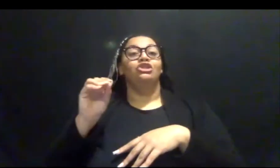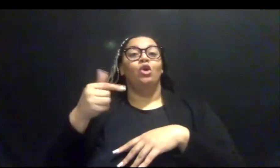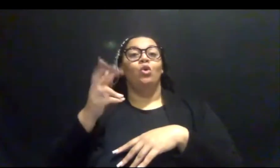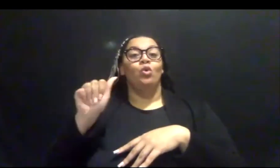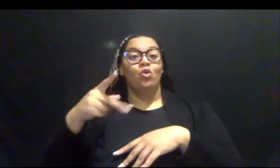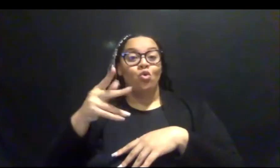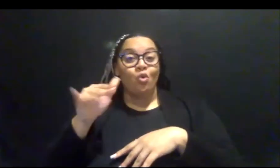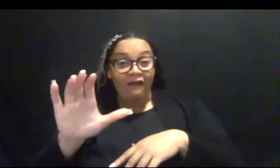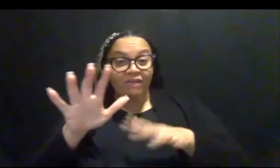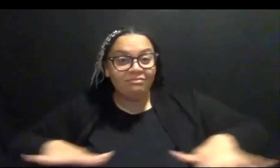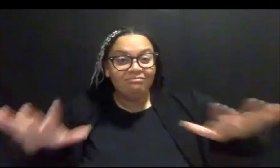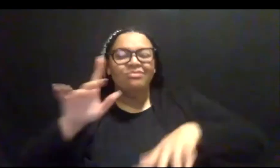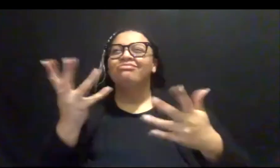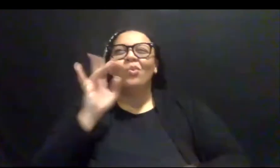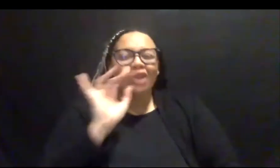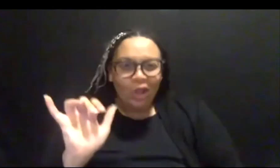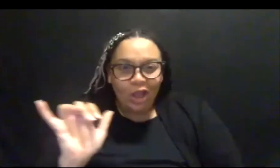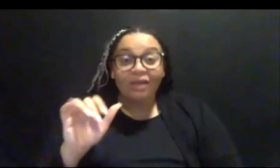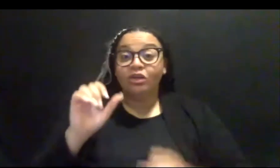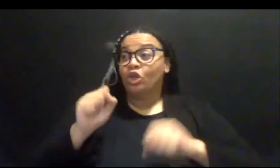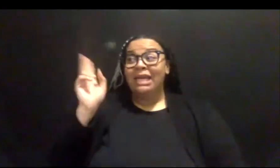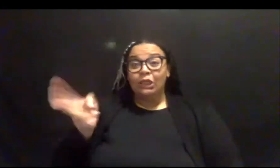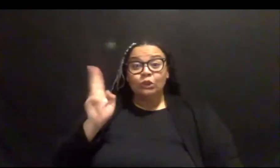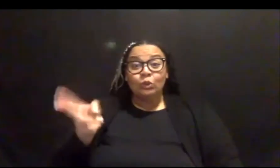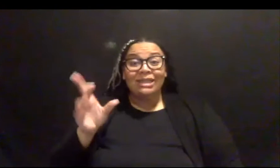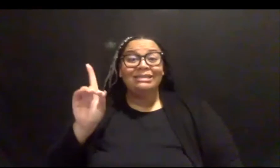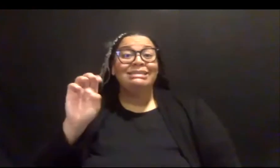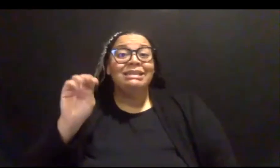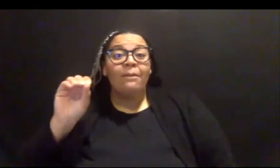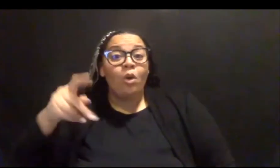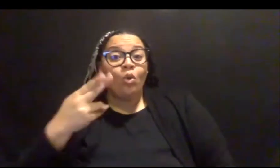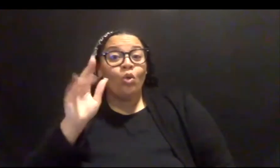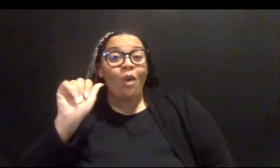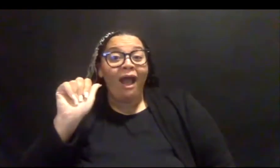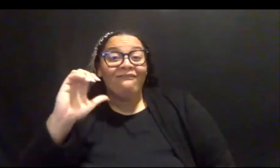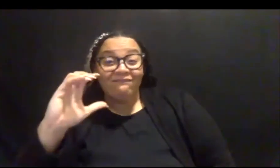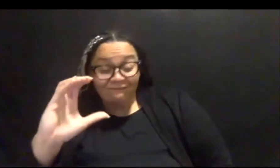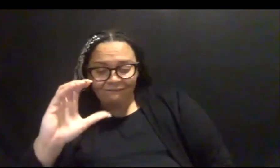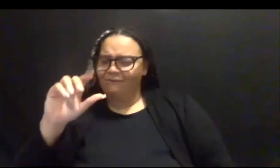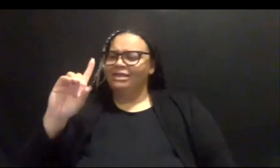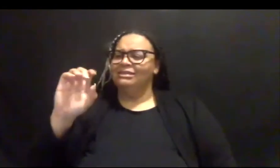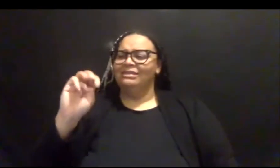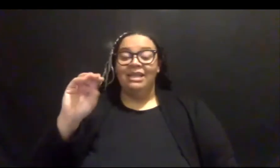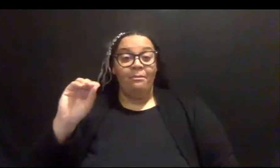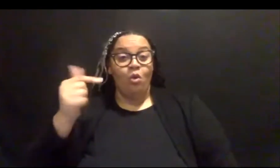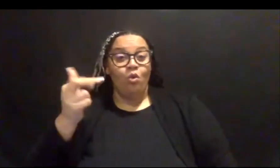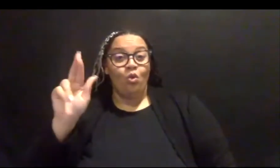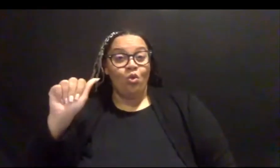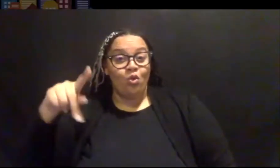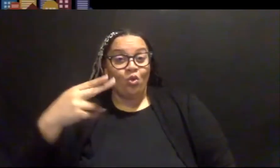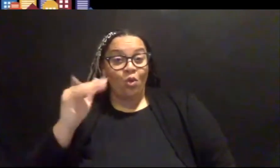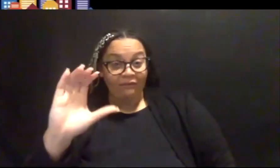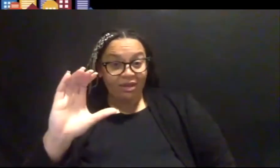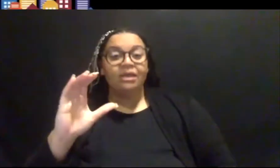rivers. It could be historic or demographic. So maybe these bottleneck events are happening or something like this. We know things were almost hunted